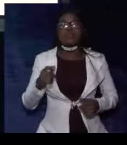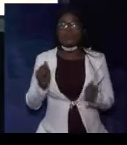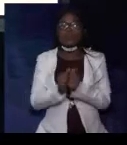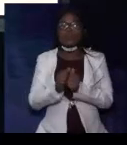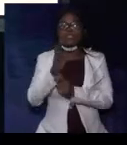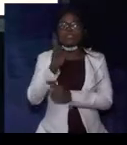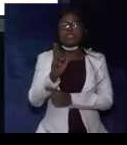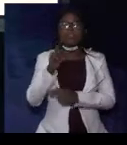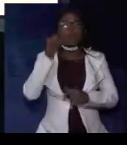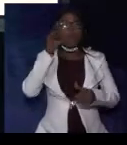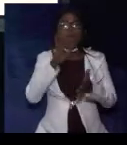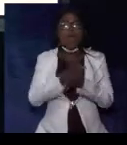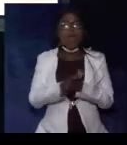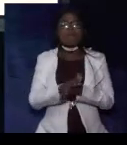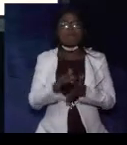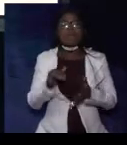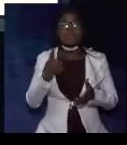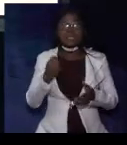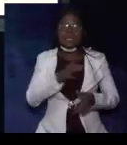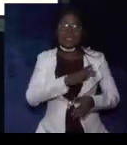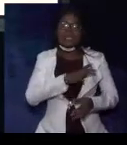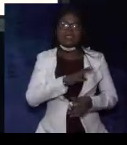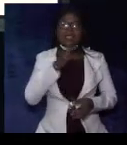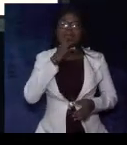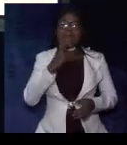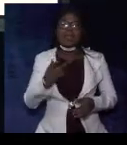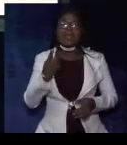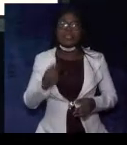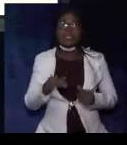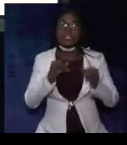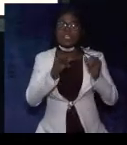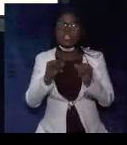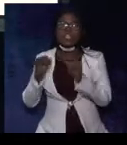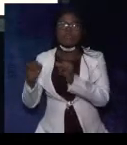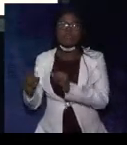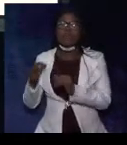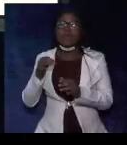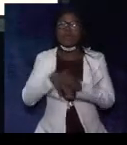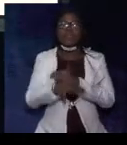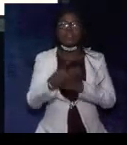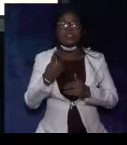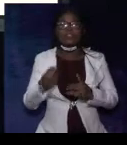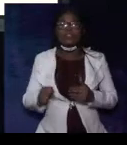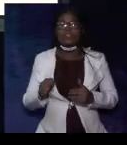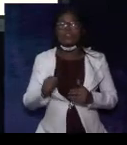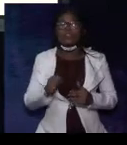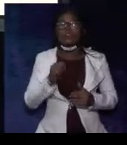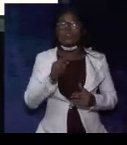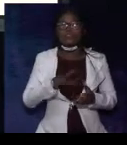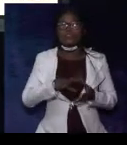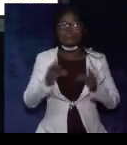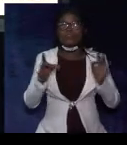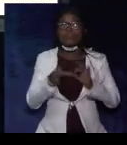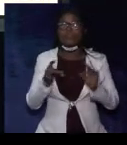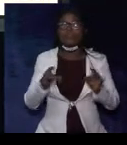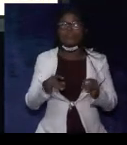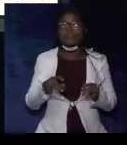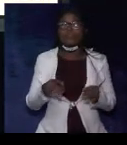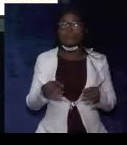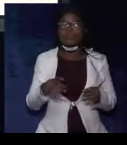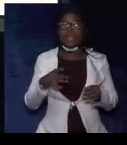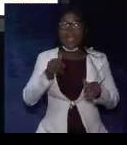the story. So the characters are what? The individuals in the story. Good. Well